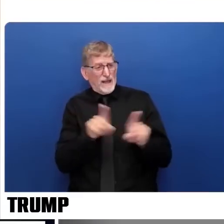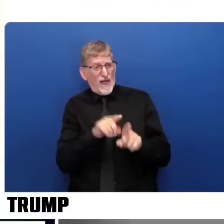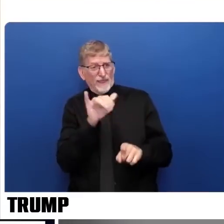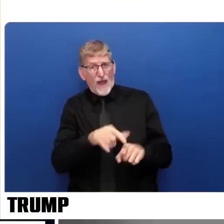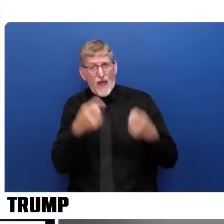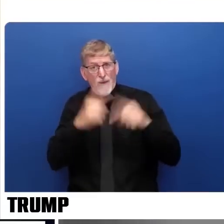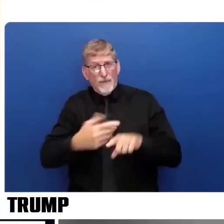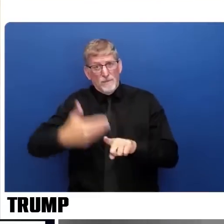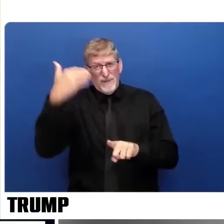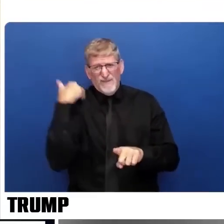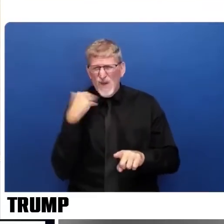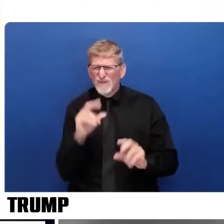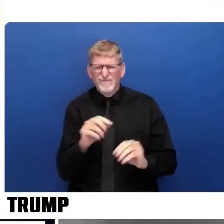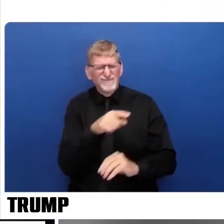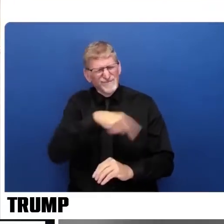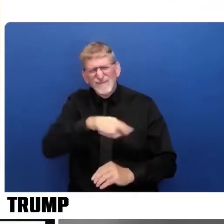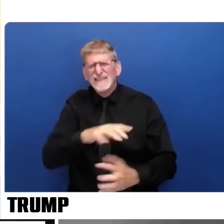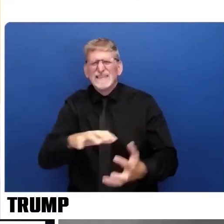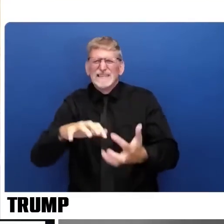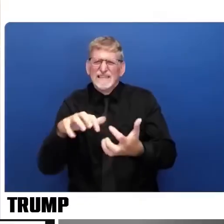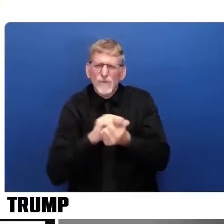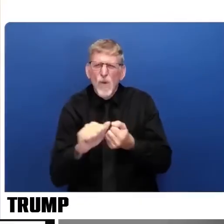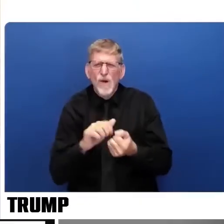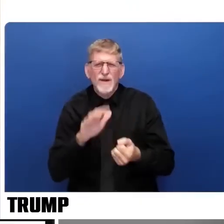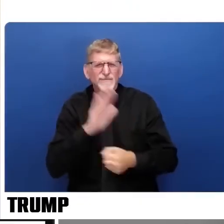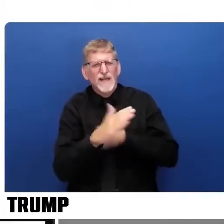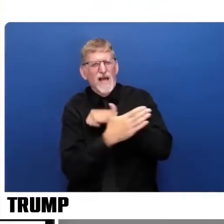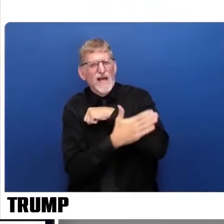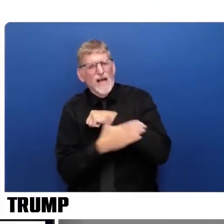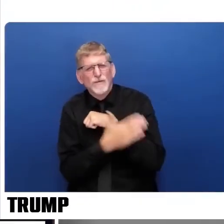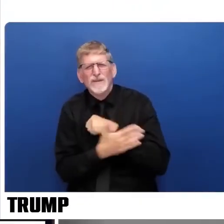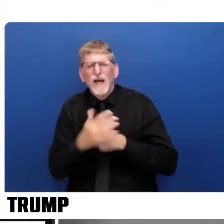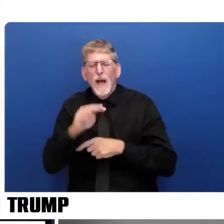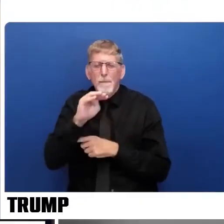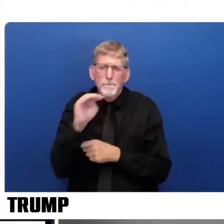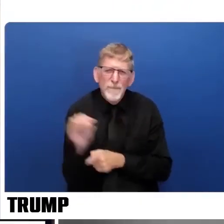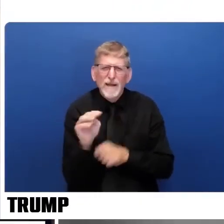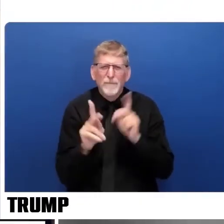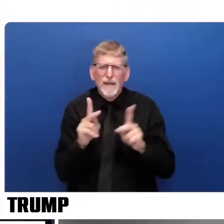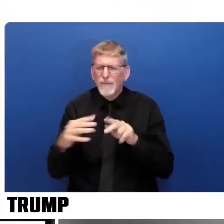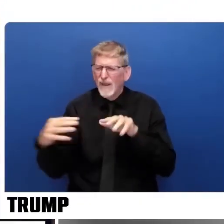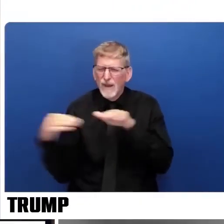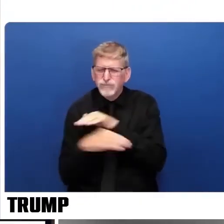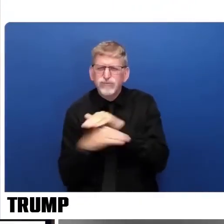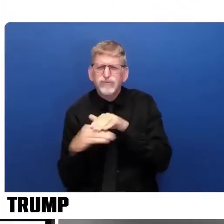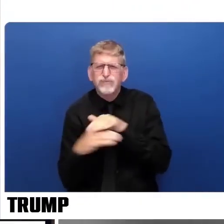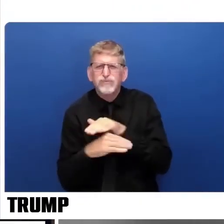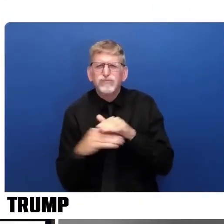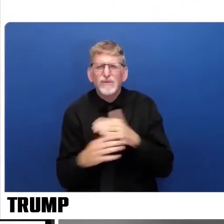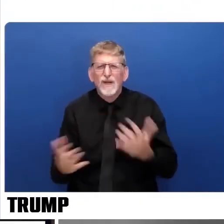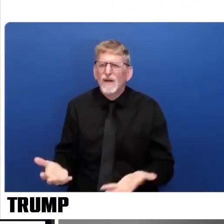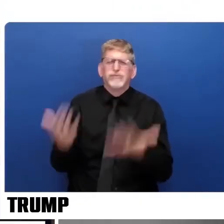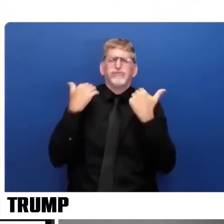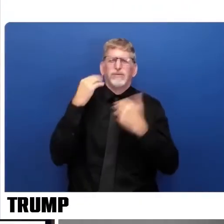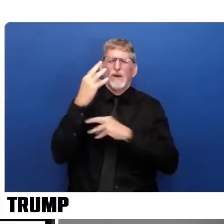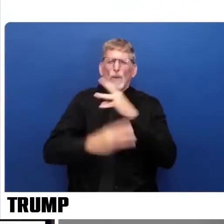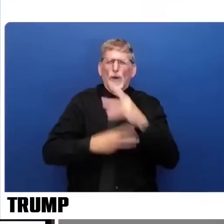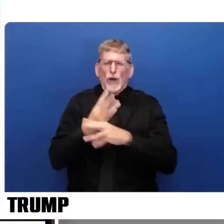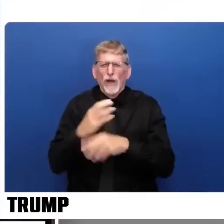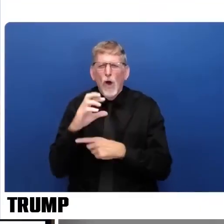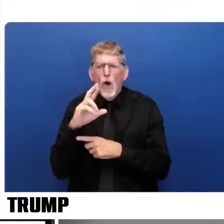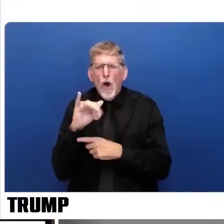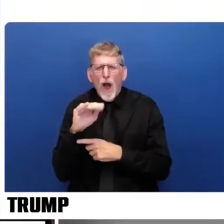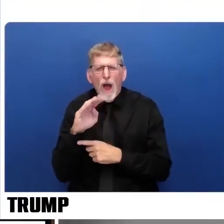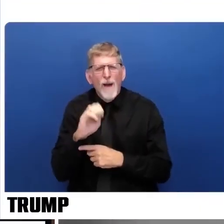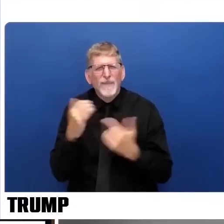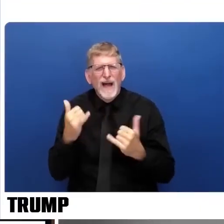the fabric of our country. Millions of people let in. And all over the world, Crime is down all over the world except here. Crime